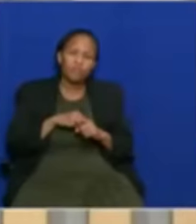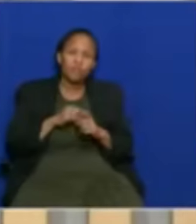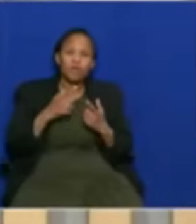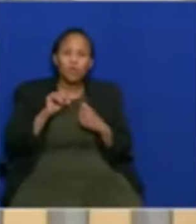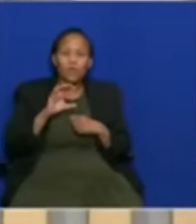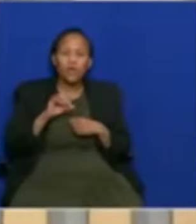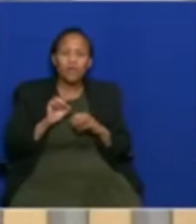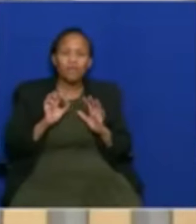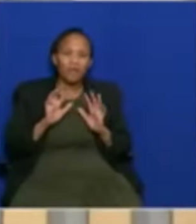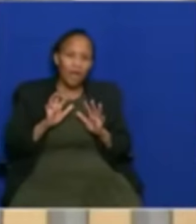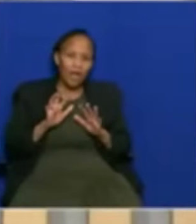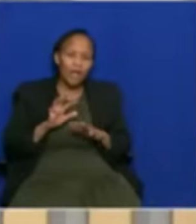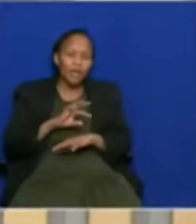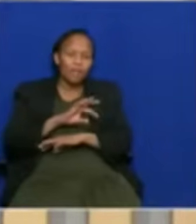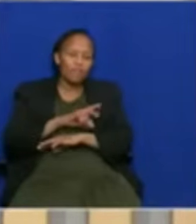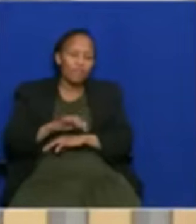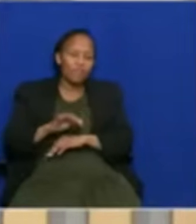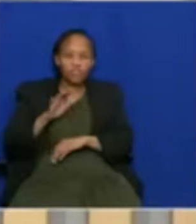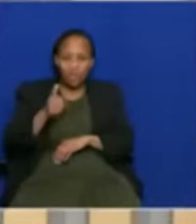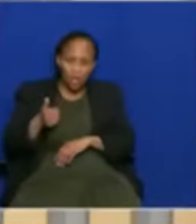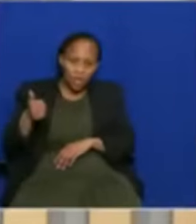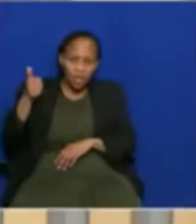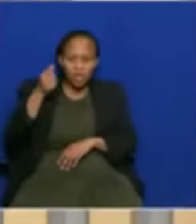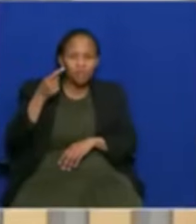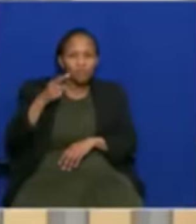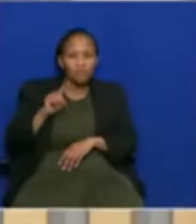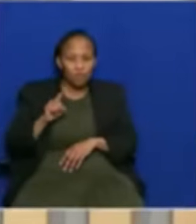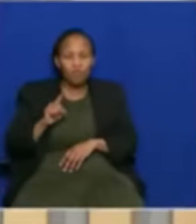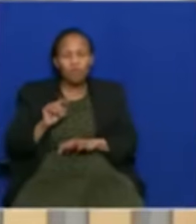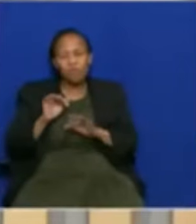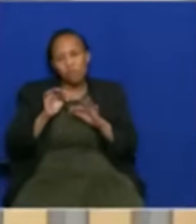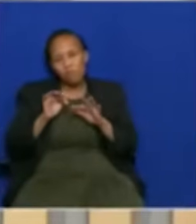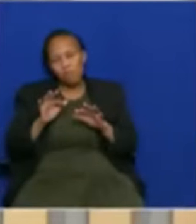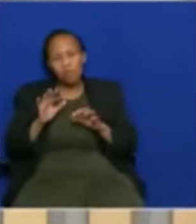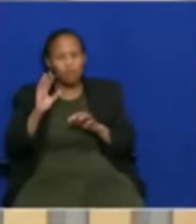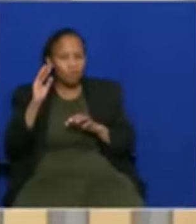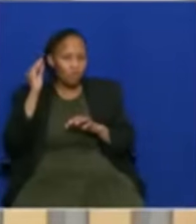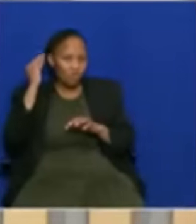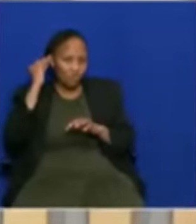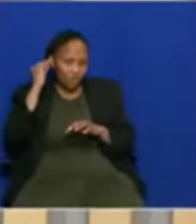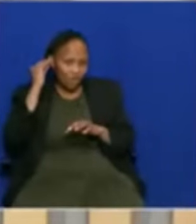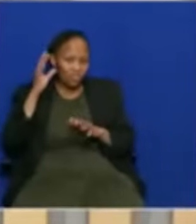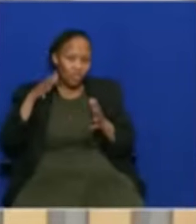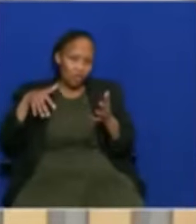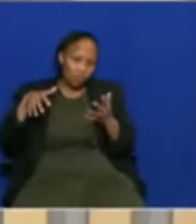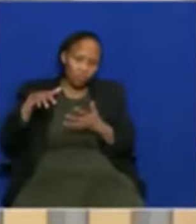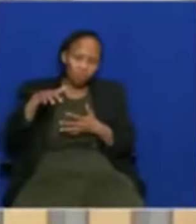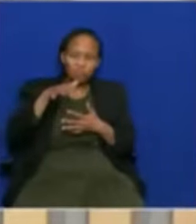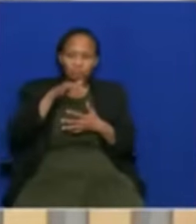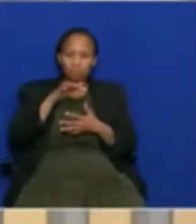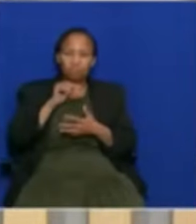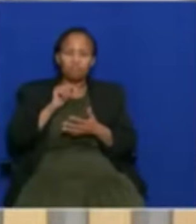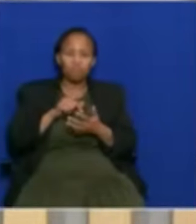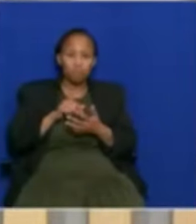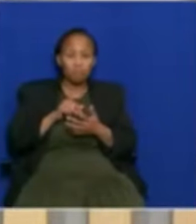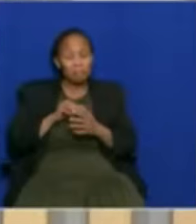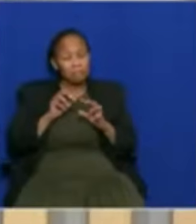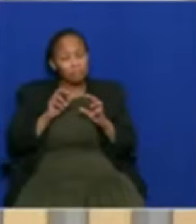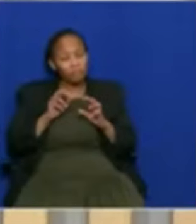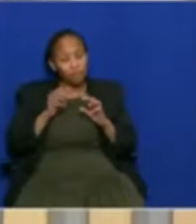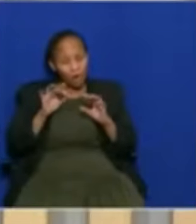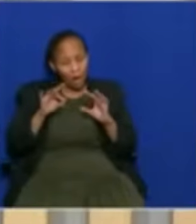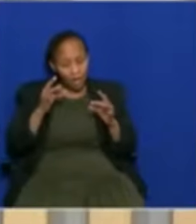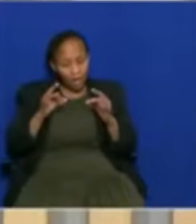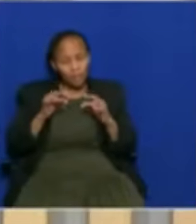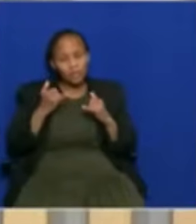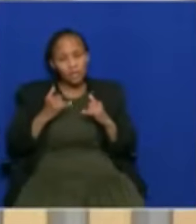in the country, crime intelligence. We have maybe 3 generals at crime intelligence. Any one of those 9